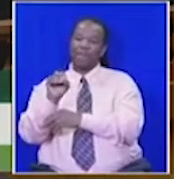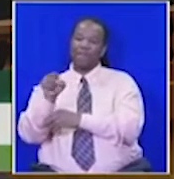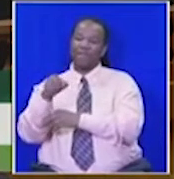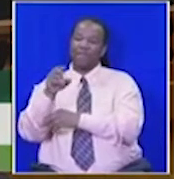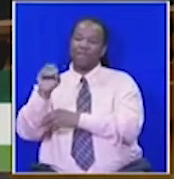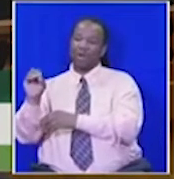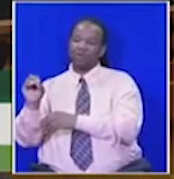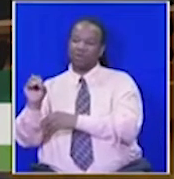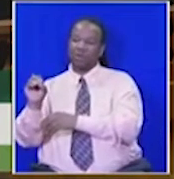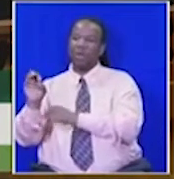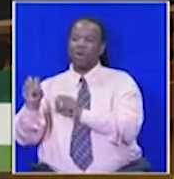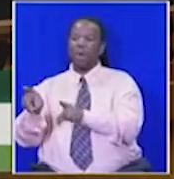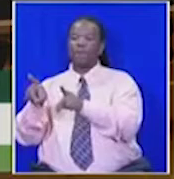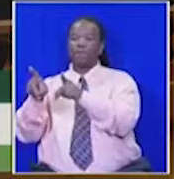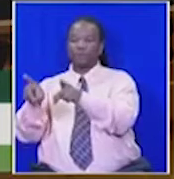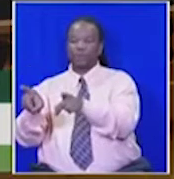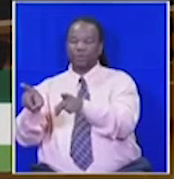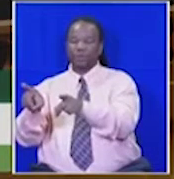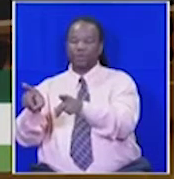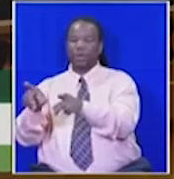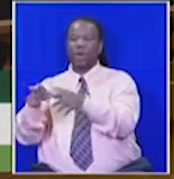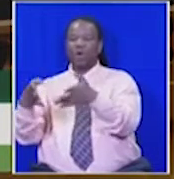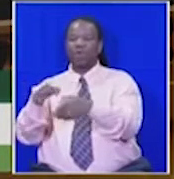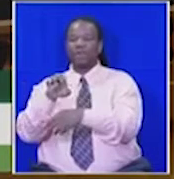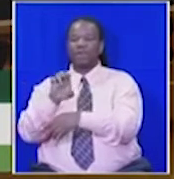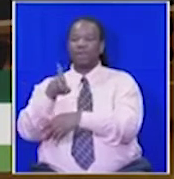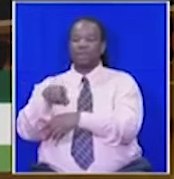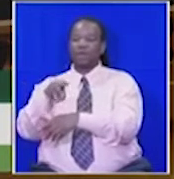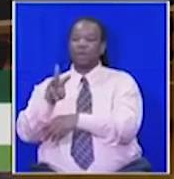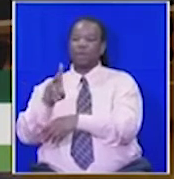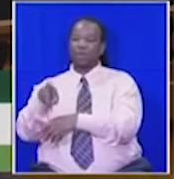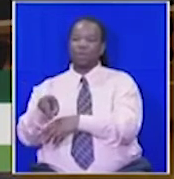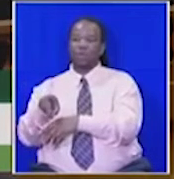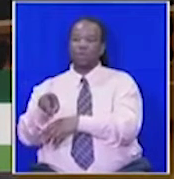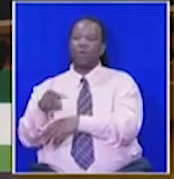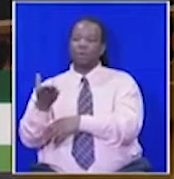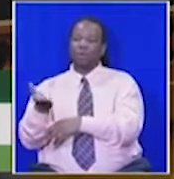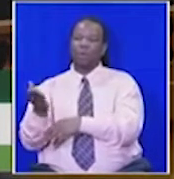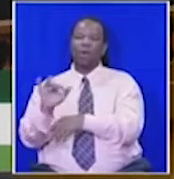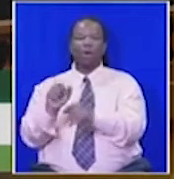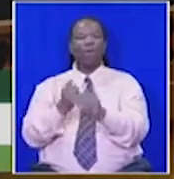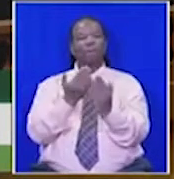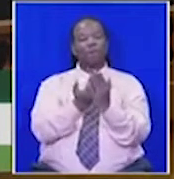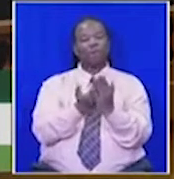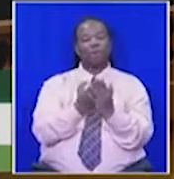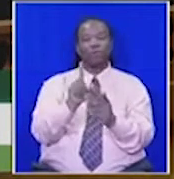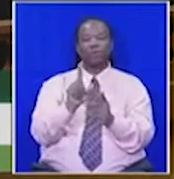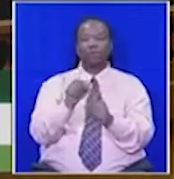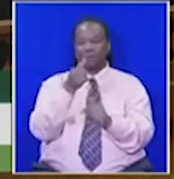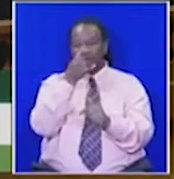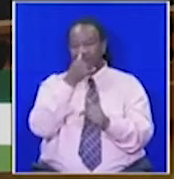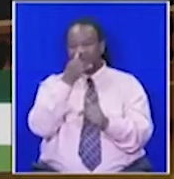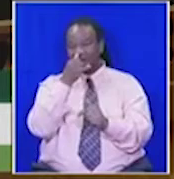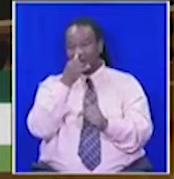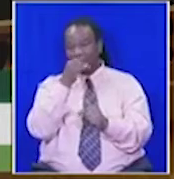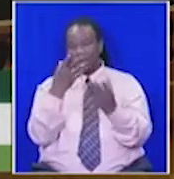180,000 new opportunities in the expanded public works program. We proposed to fight crime by